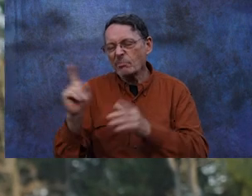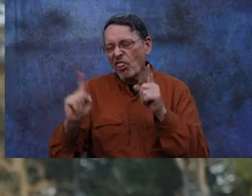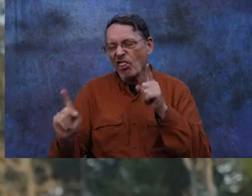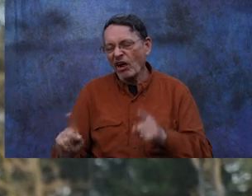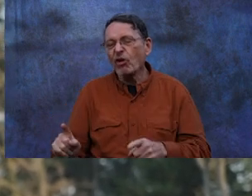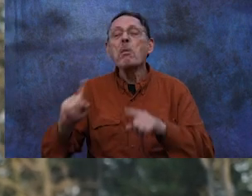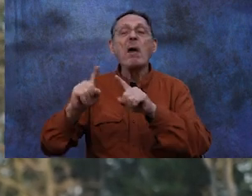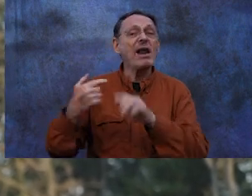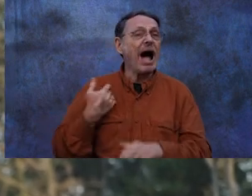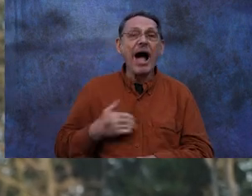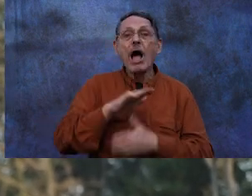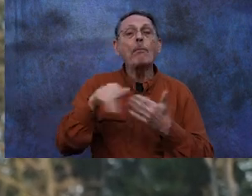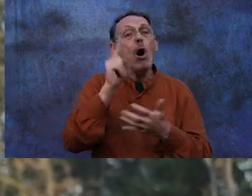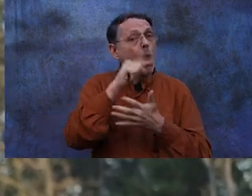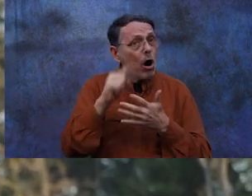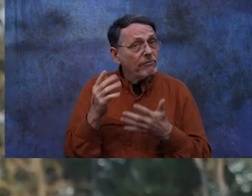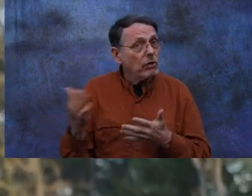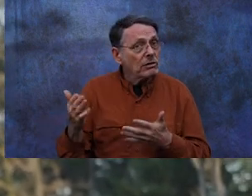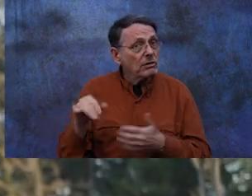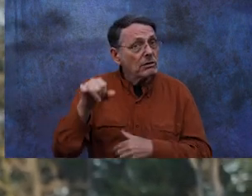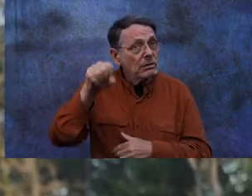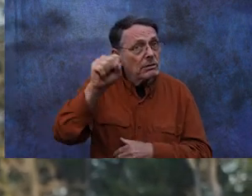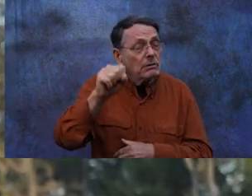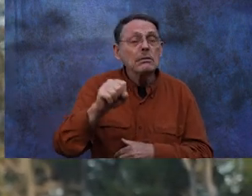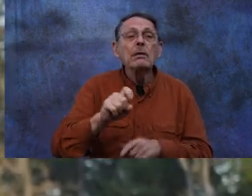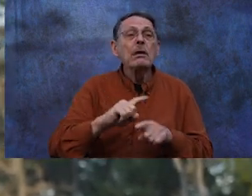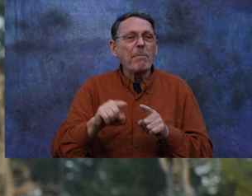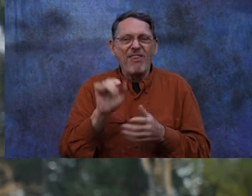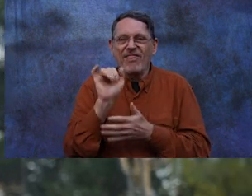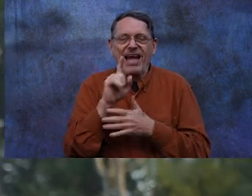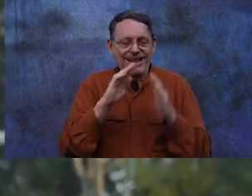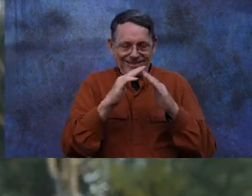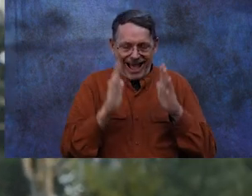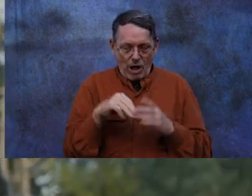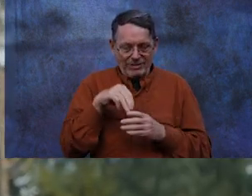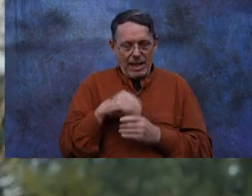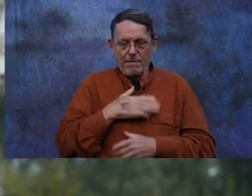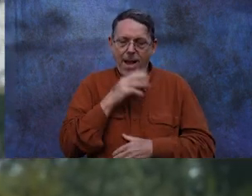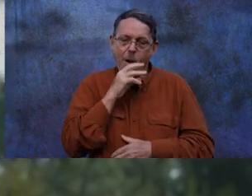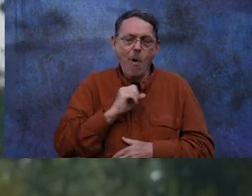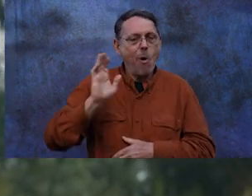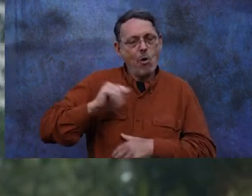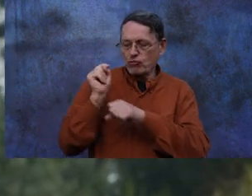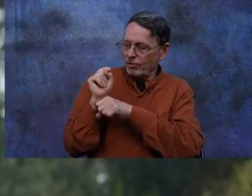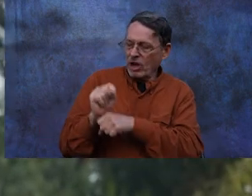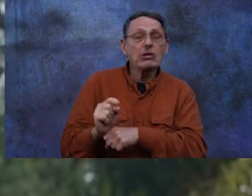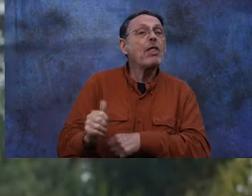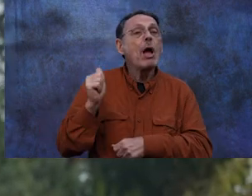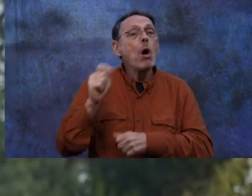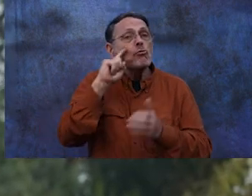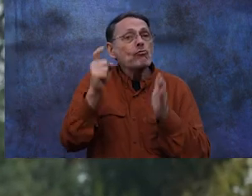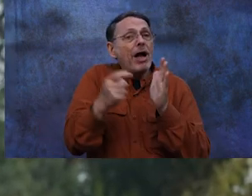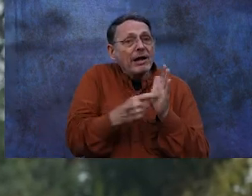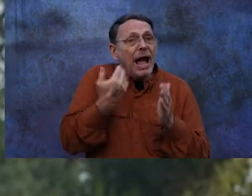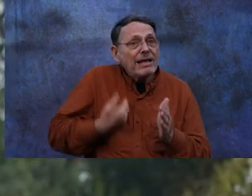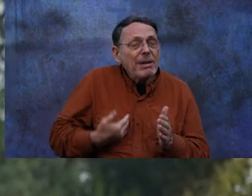I am all those things. There are houses in my own tradition that won't even acknowledge me